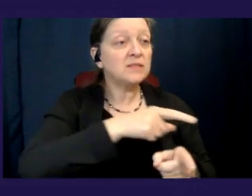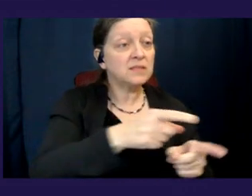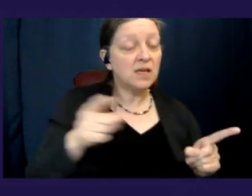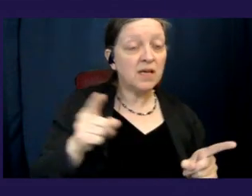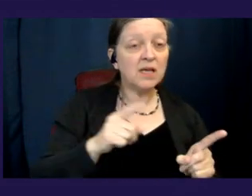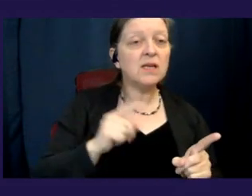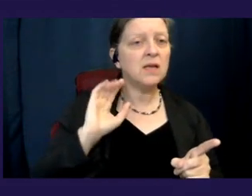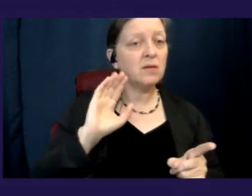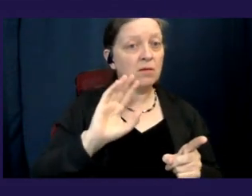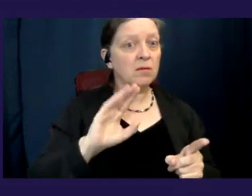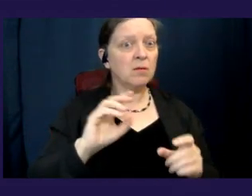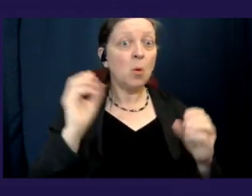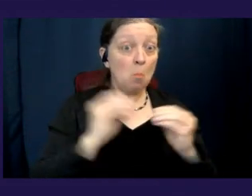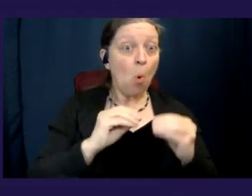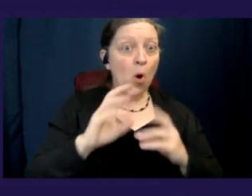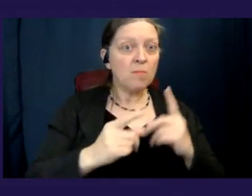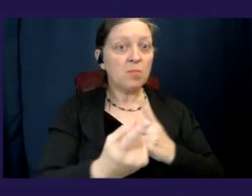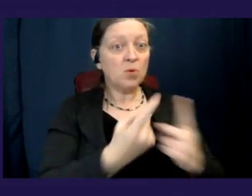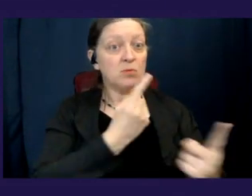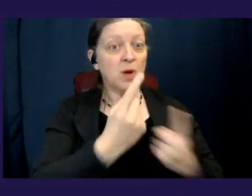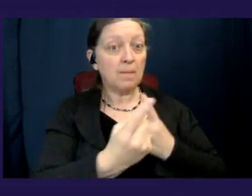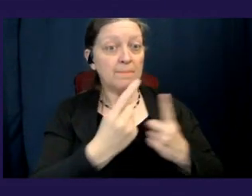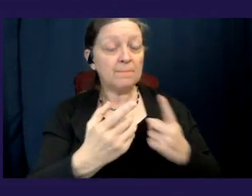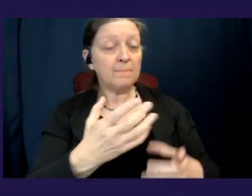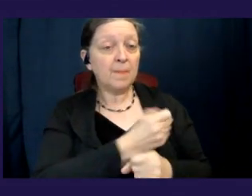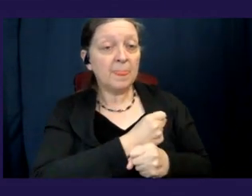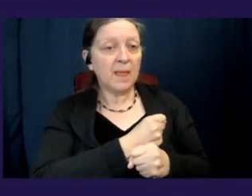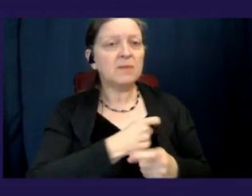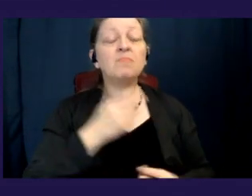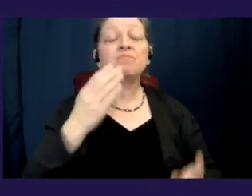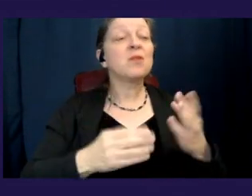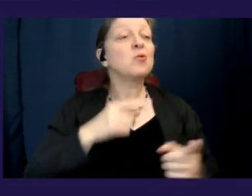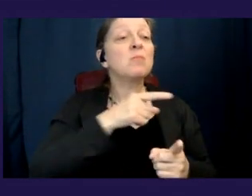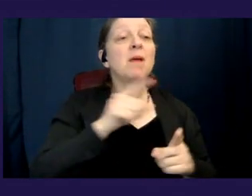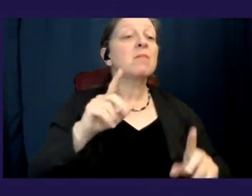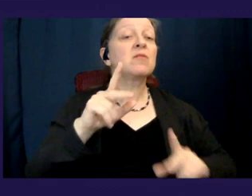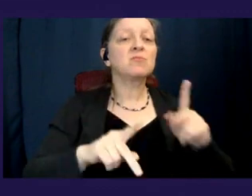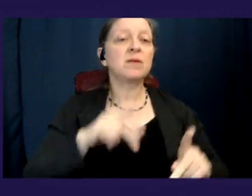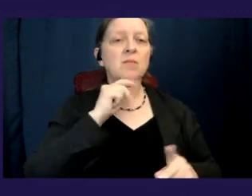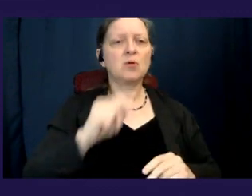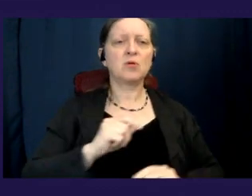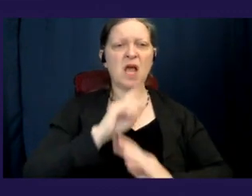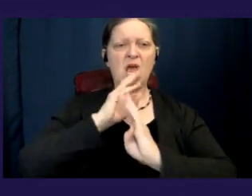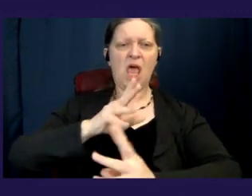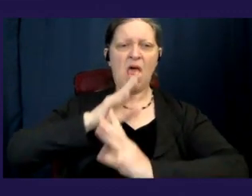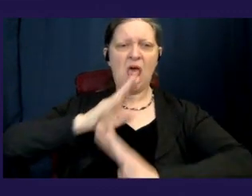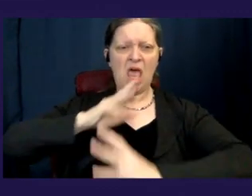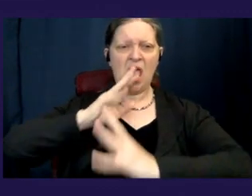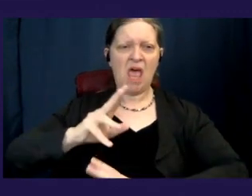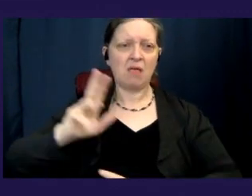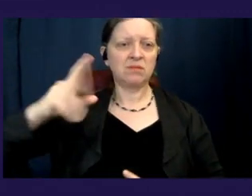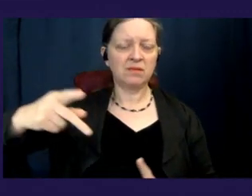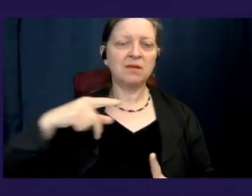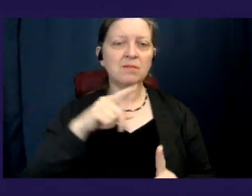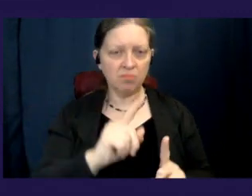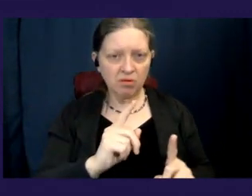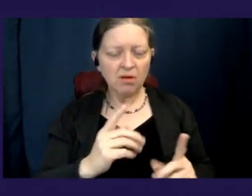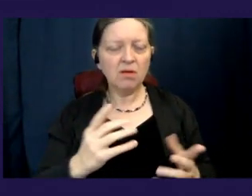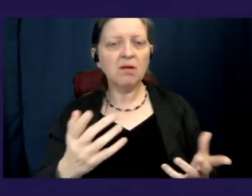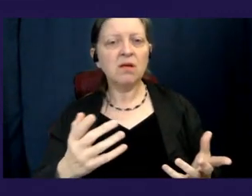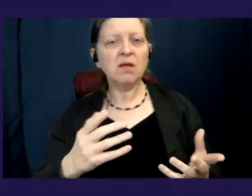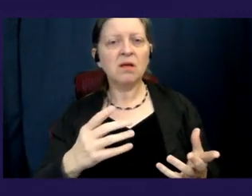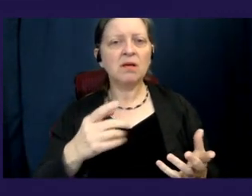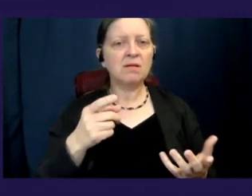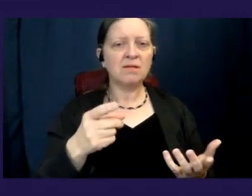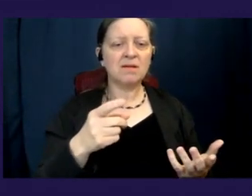may not have been the loud vocal voices, but by showing up with compassion, consistency, even when it doesn't feel like that's being reciprocated, there's a lot of